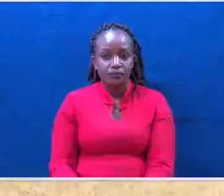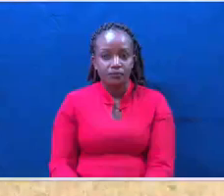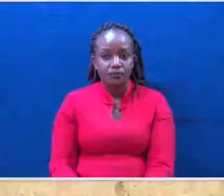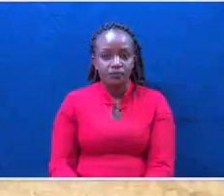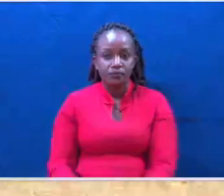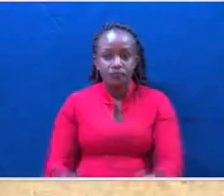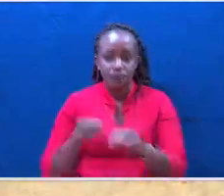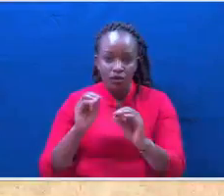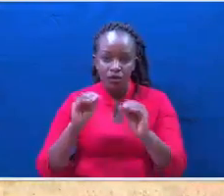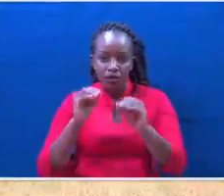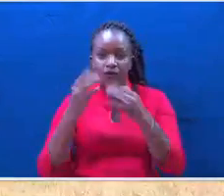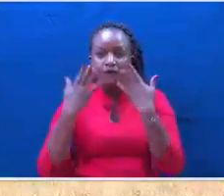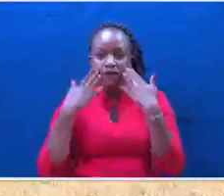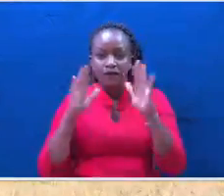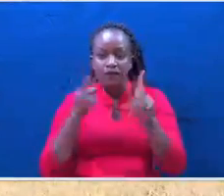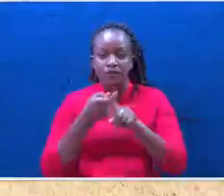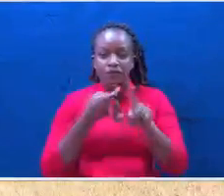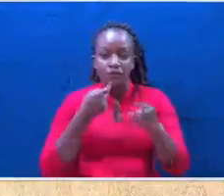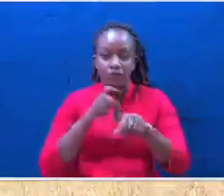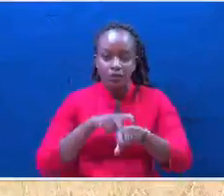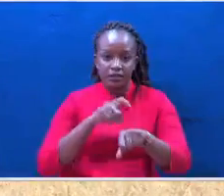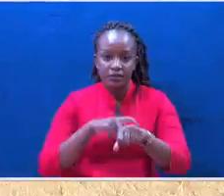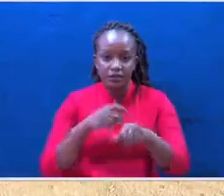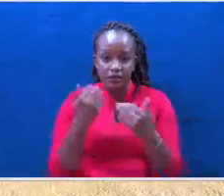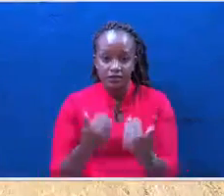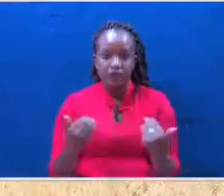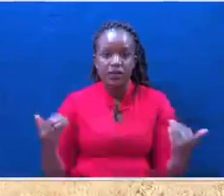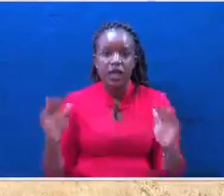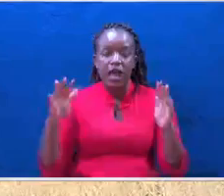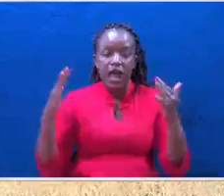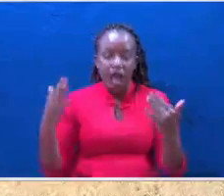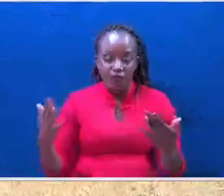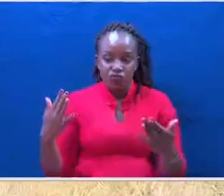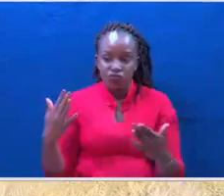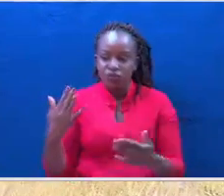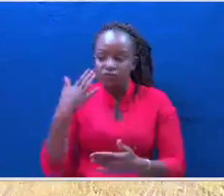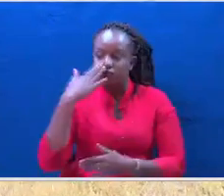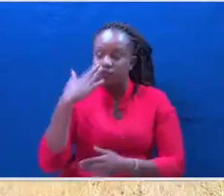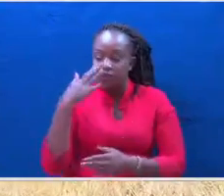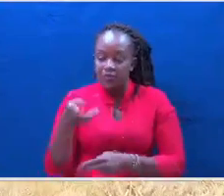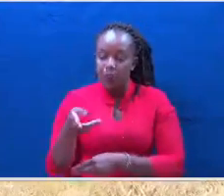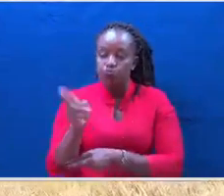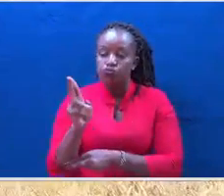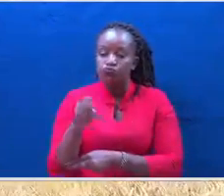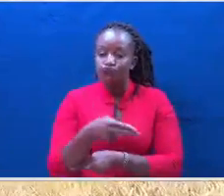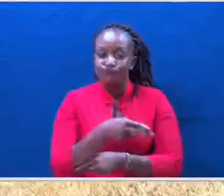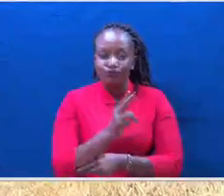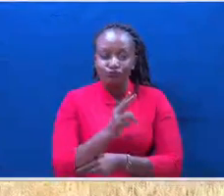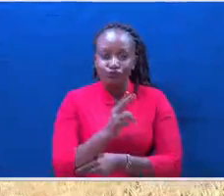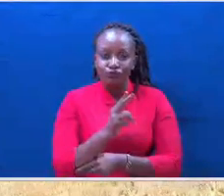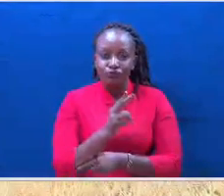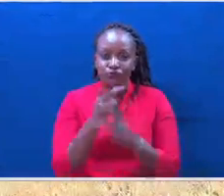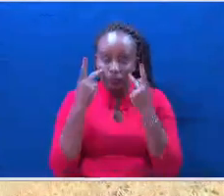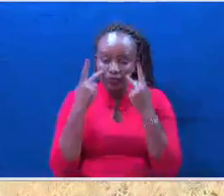Amefunzwa tangu akiwa mtoto kunusa ile powder ya bunduki. So amenusa hiyo powder ya risasi, so ndio unaona inakuwa